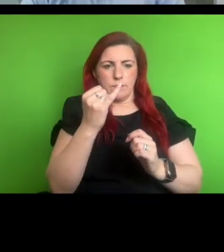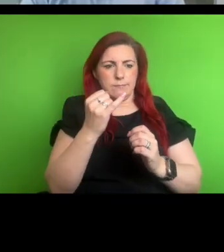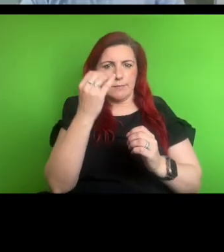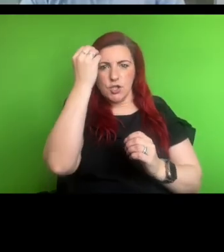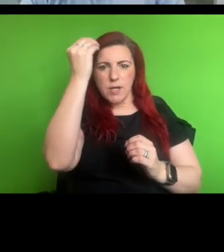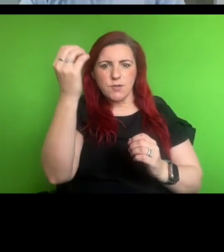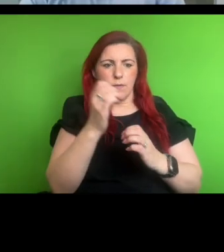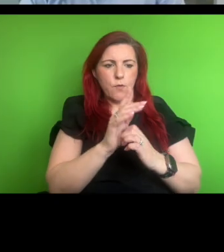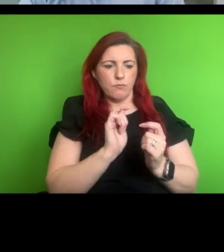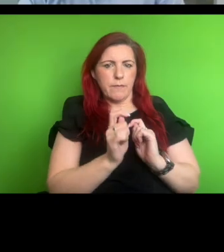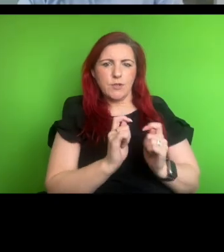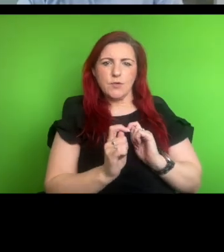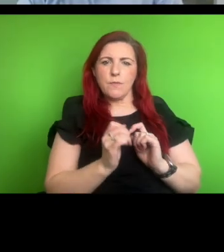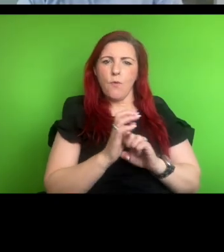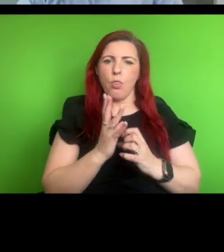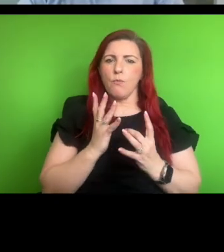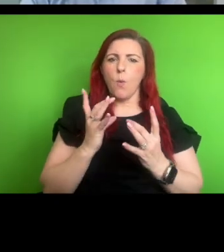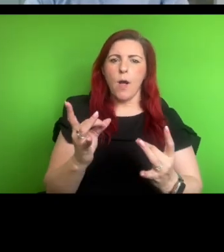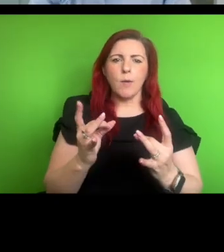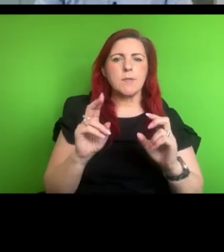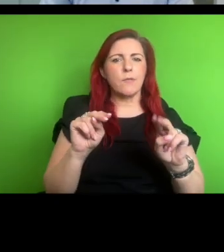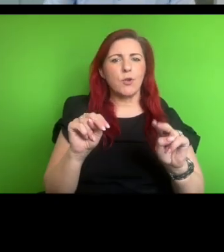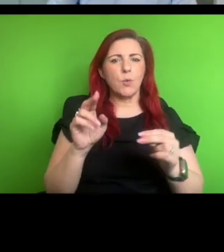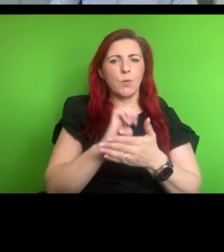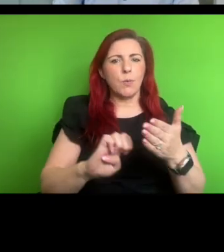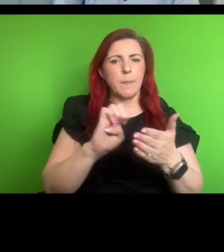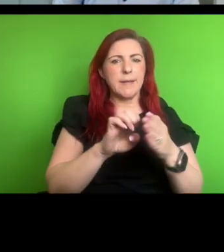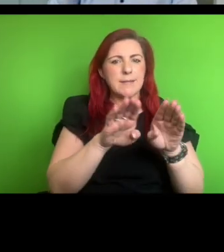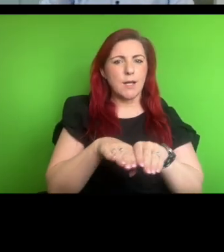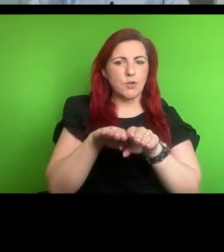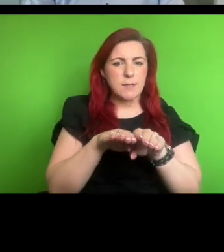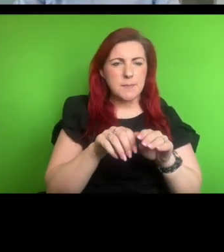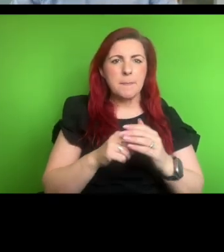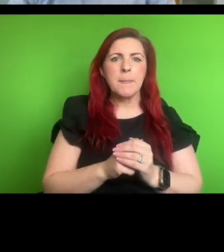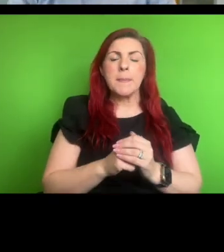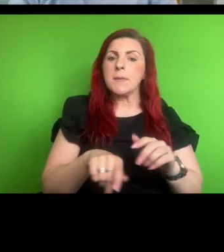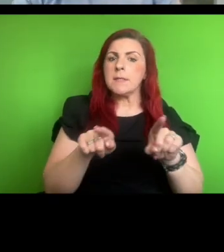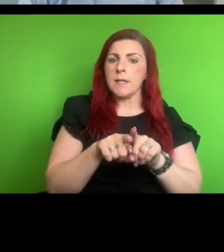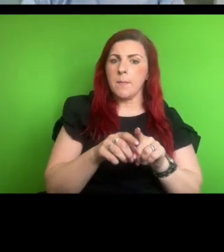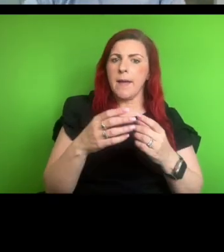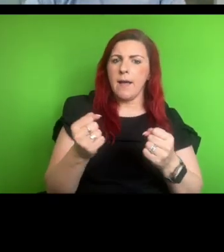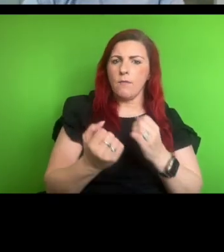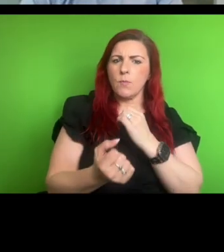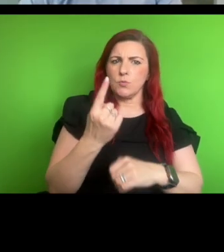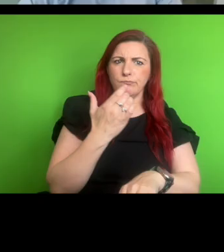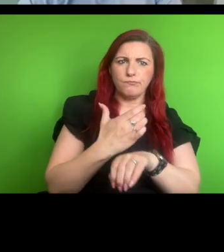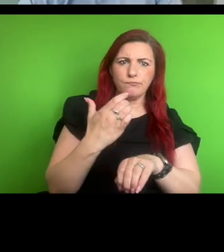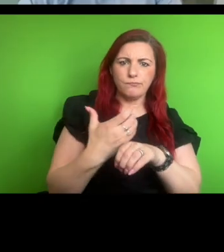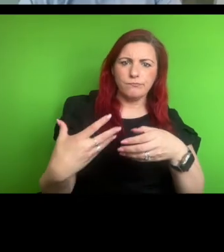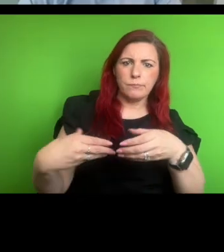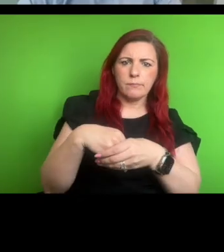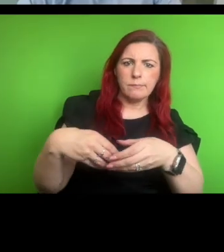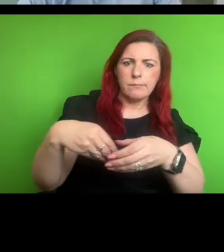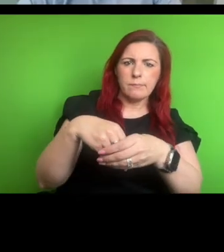standards. There will also be an opportunity to continuously participate in the revision of the standards through the National